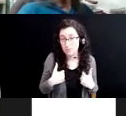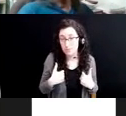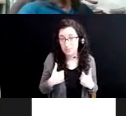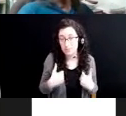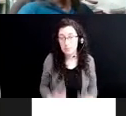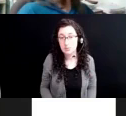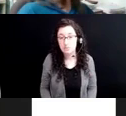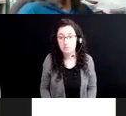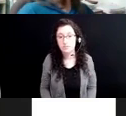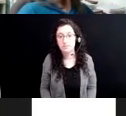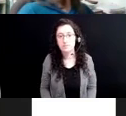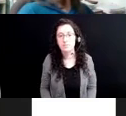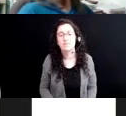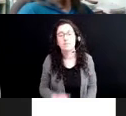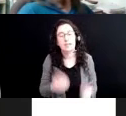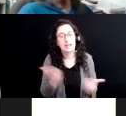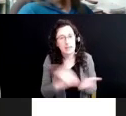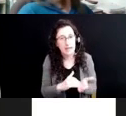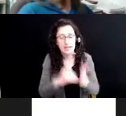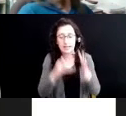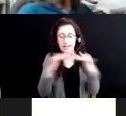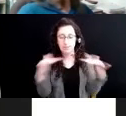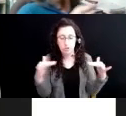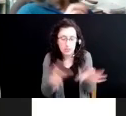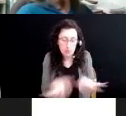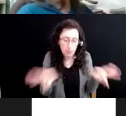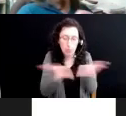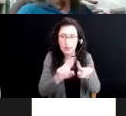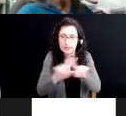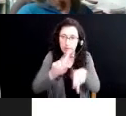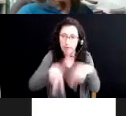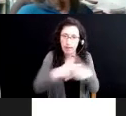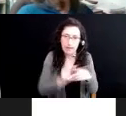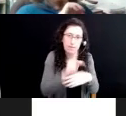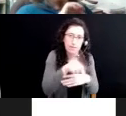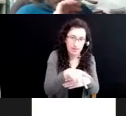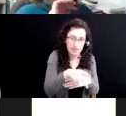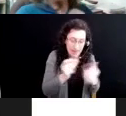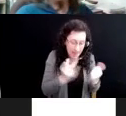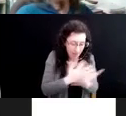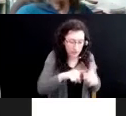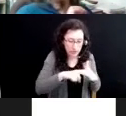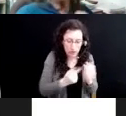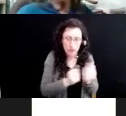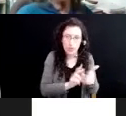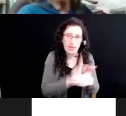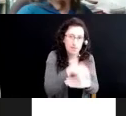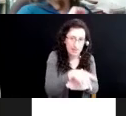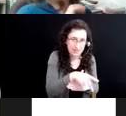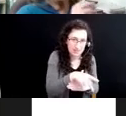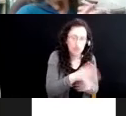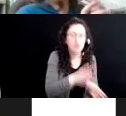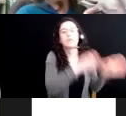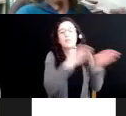And diversity is key, a variety of native vegetation, because it starts with the plants. It starts with the plants and then the insects.